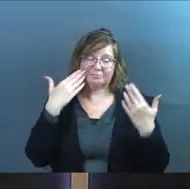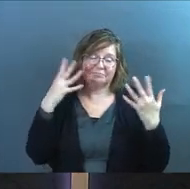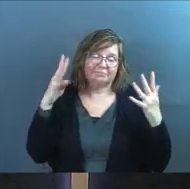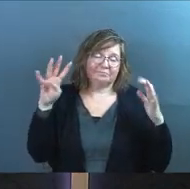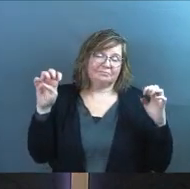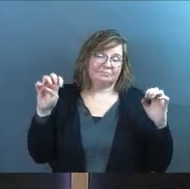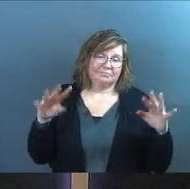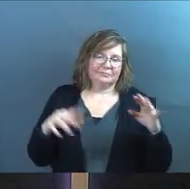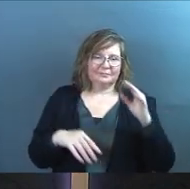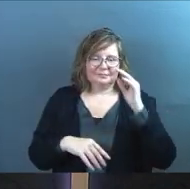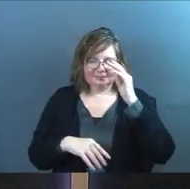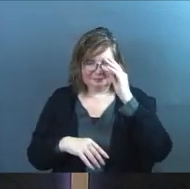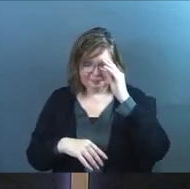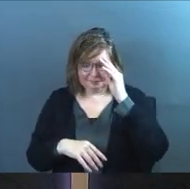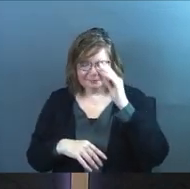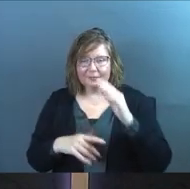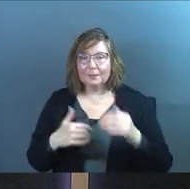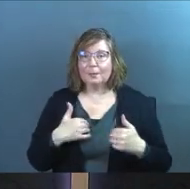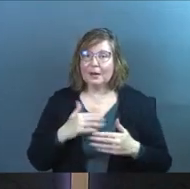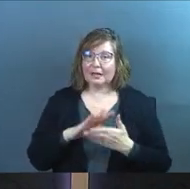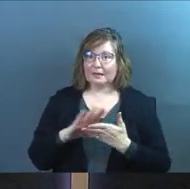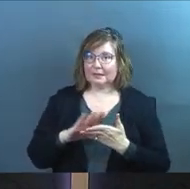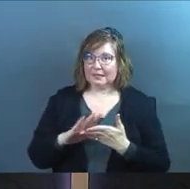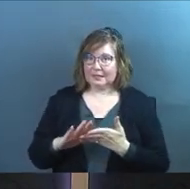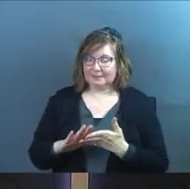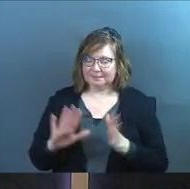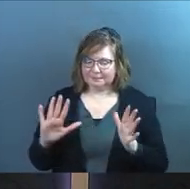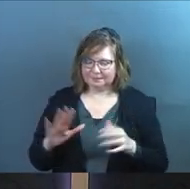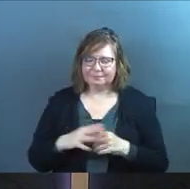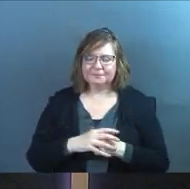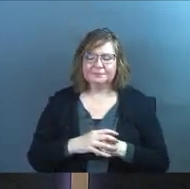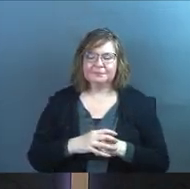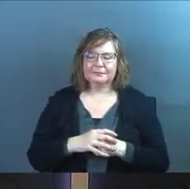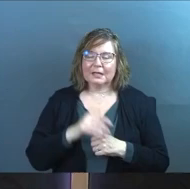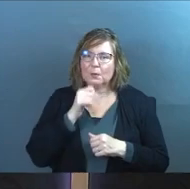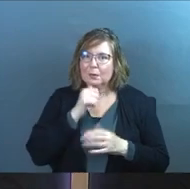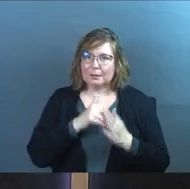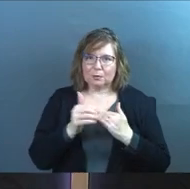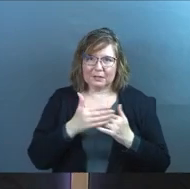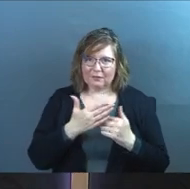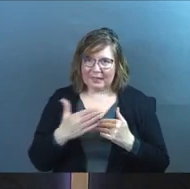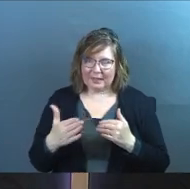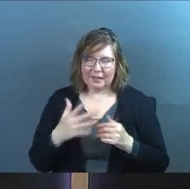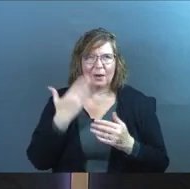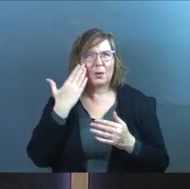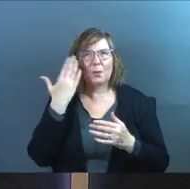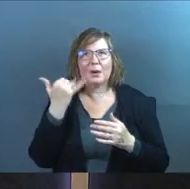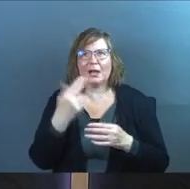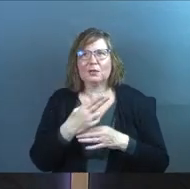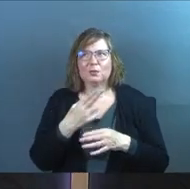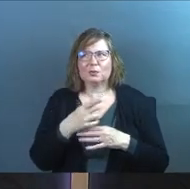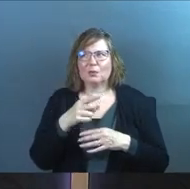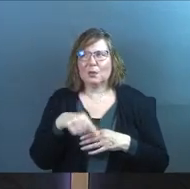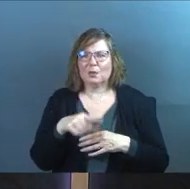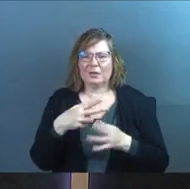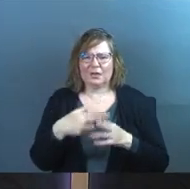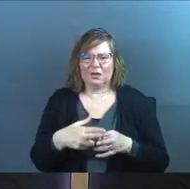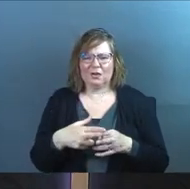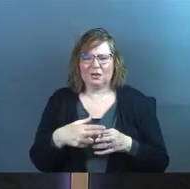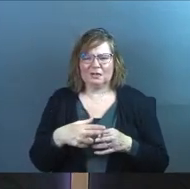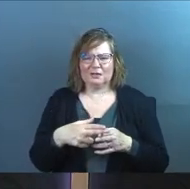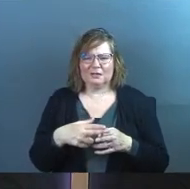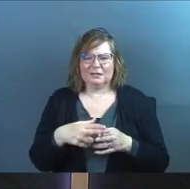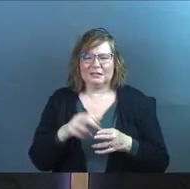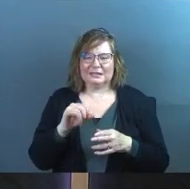knows? But I got a cleaning, okay? It wasn't the most comfortable thing in the world. I don't know why they use those, what are those called?